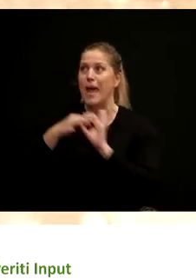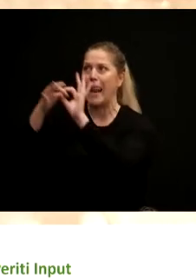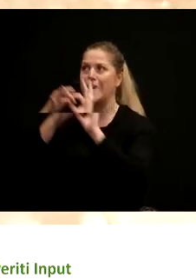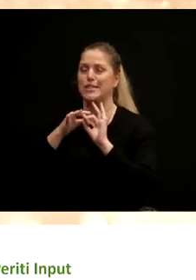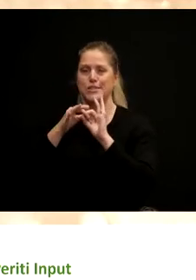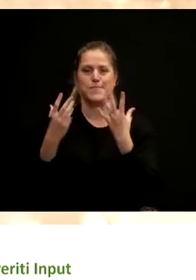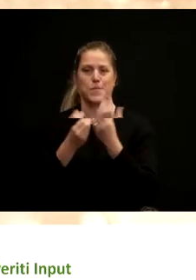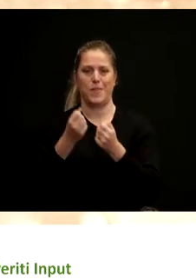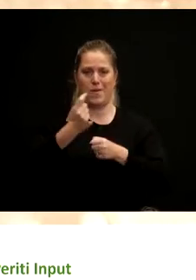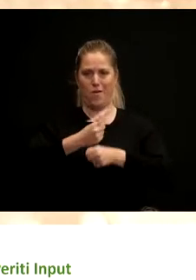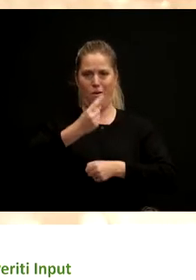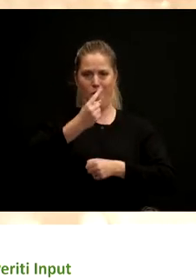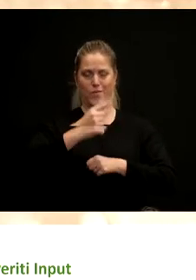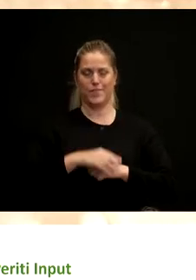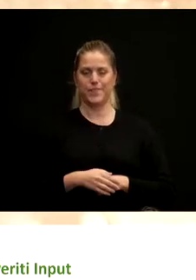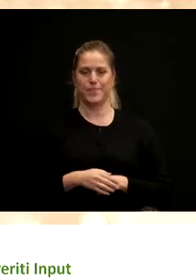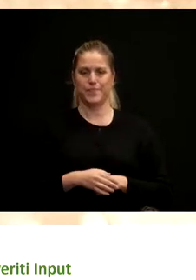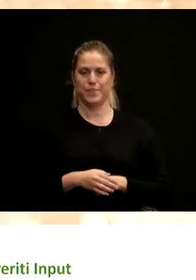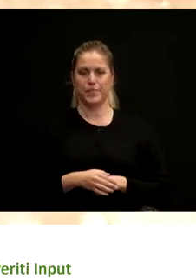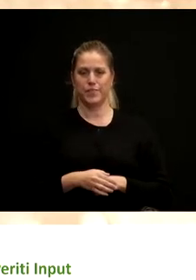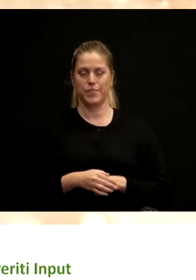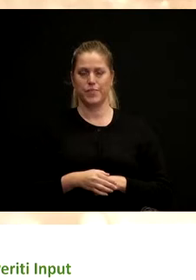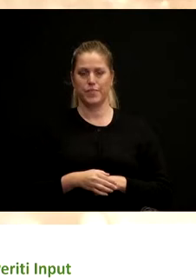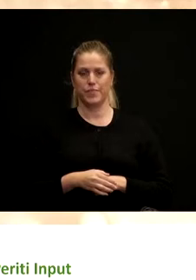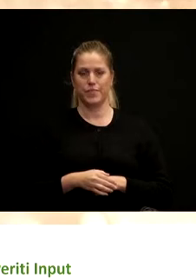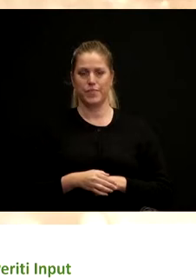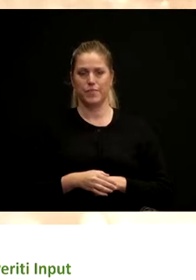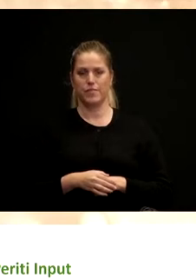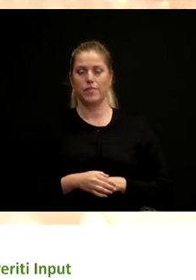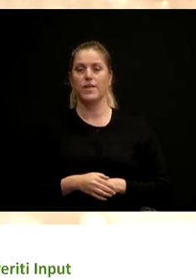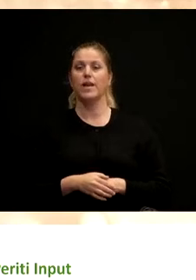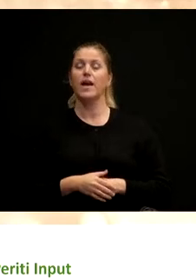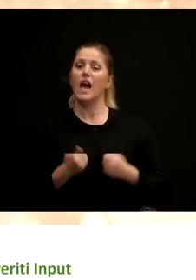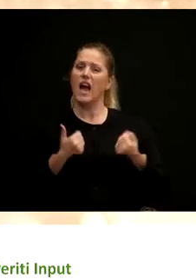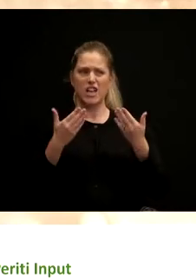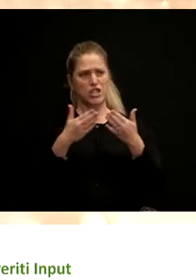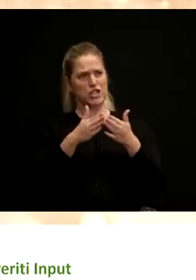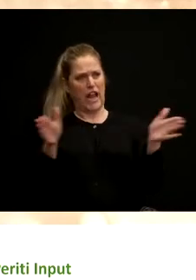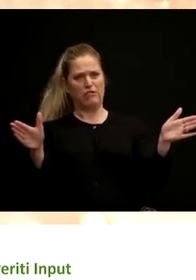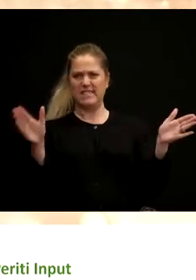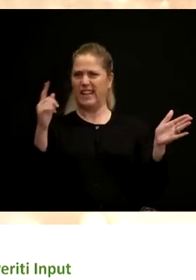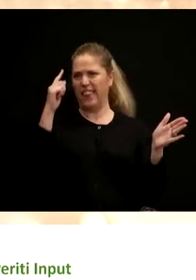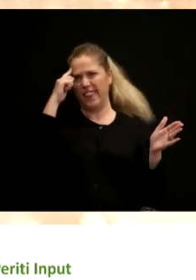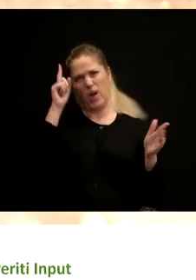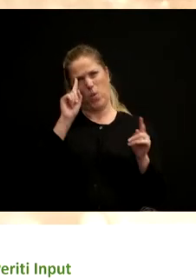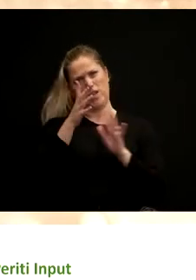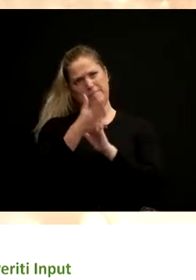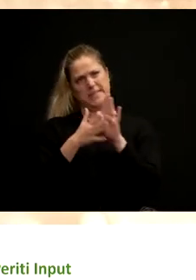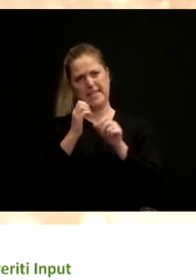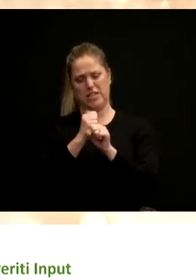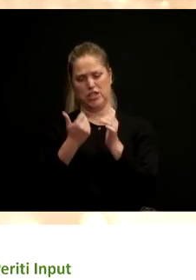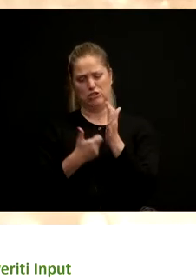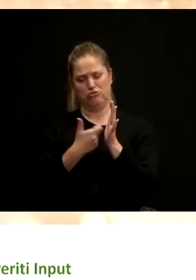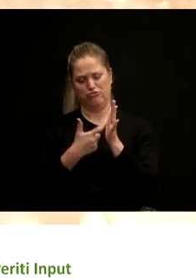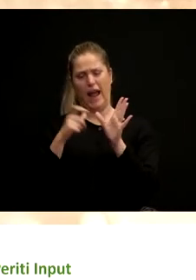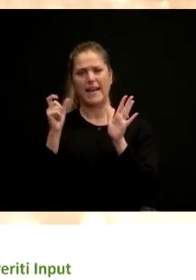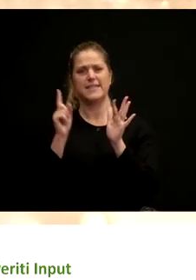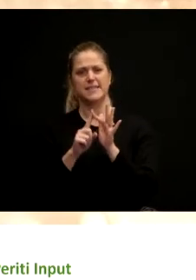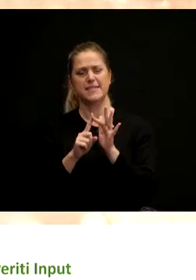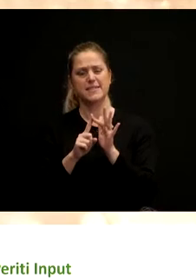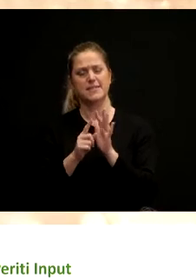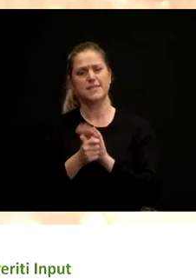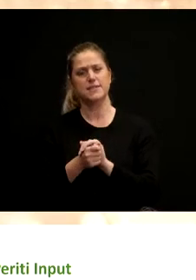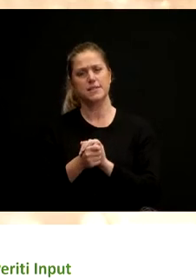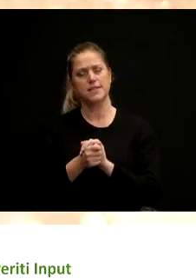Second, that generic sense of grace becomes more particular through God's